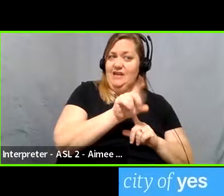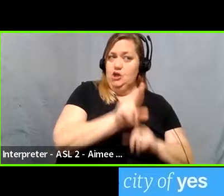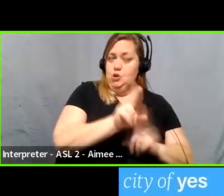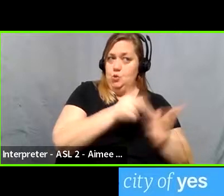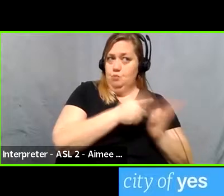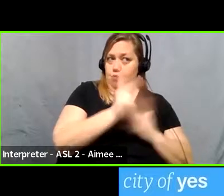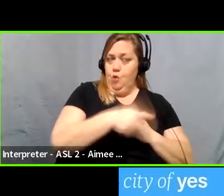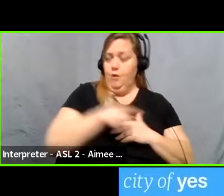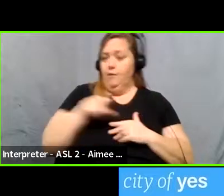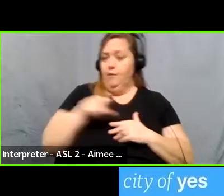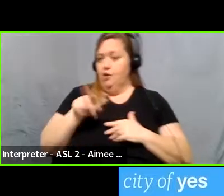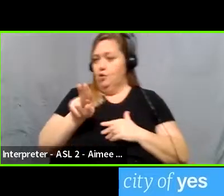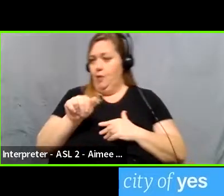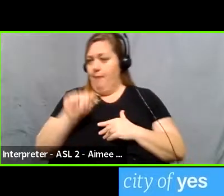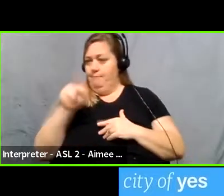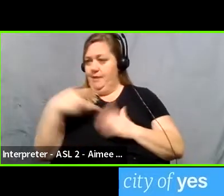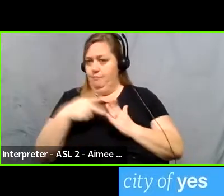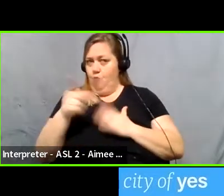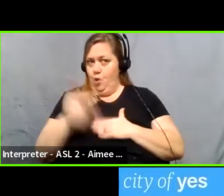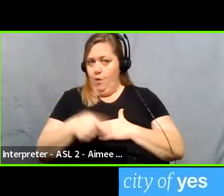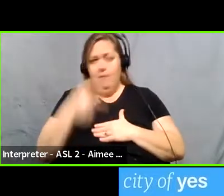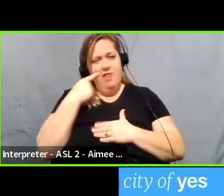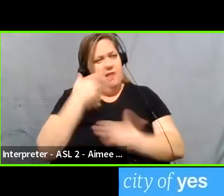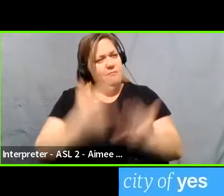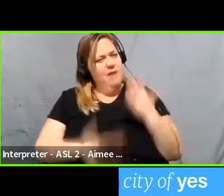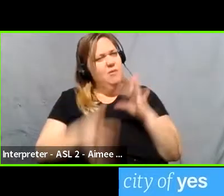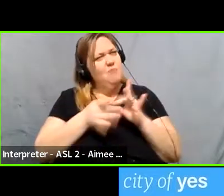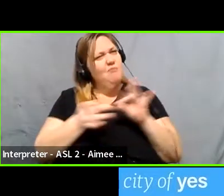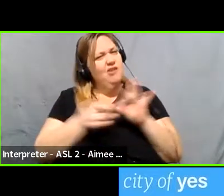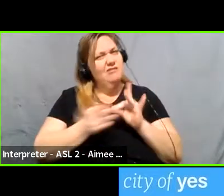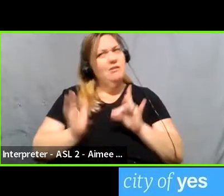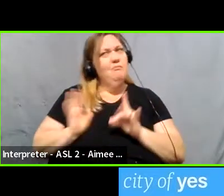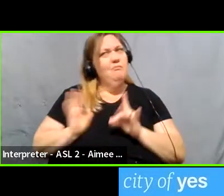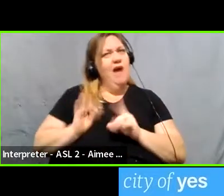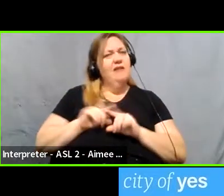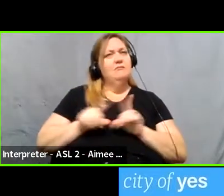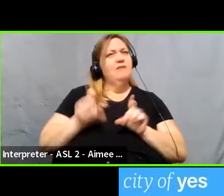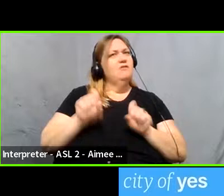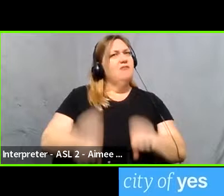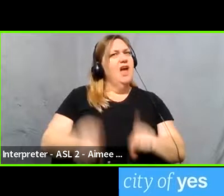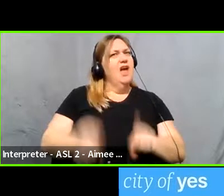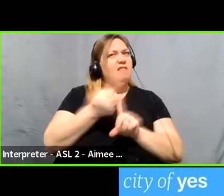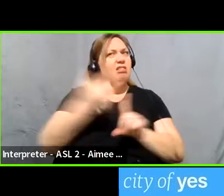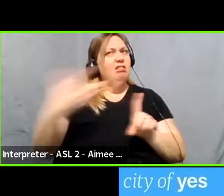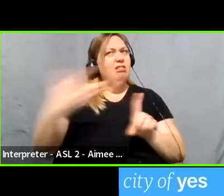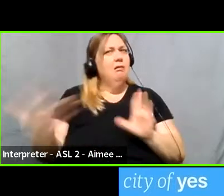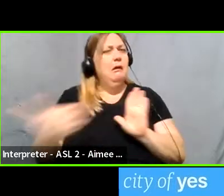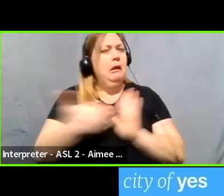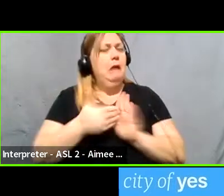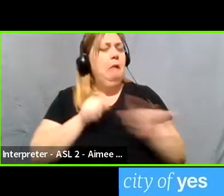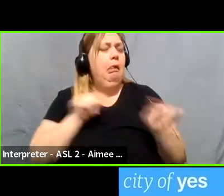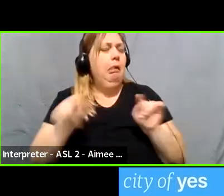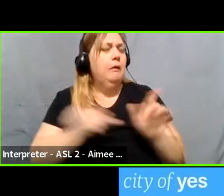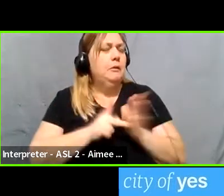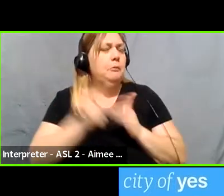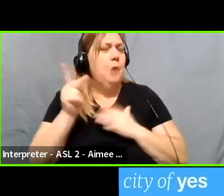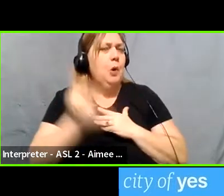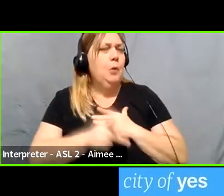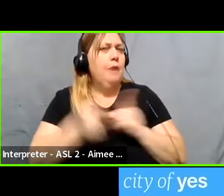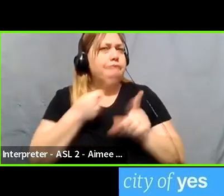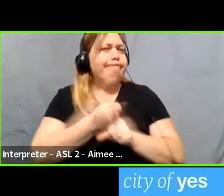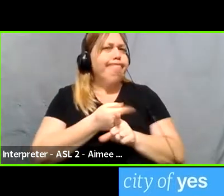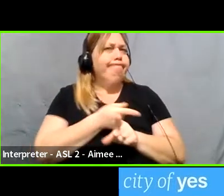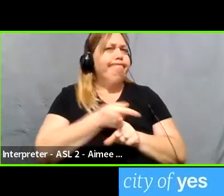from the UAP program? I think you may have mentioned it in the past, but if you could just talk about that again.